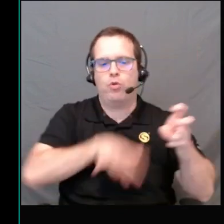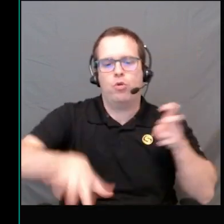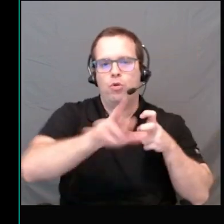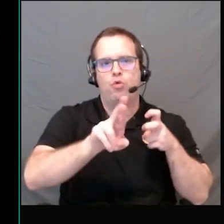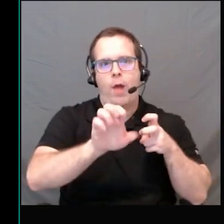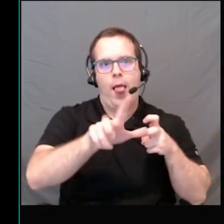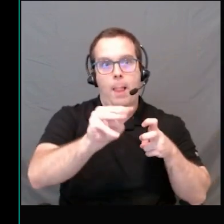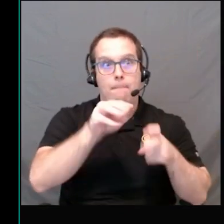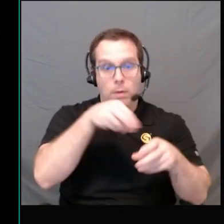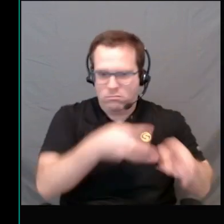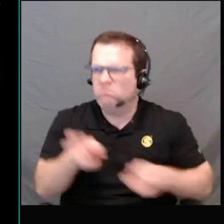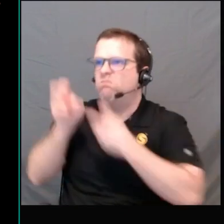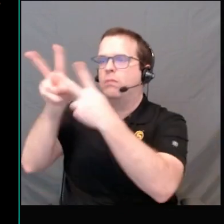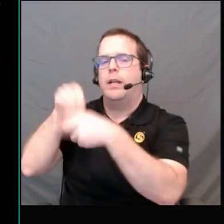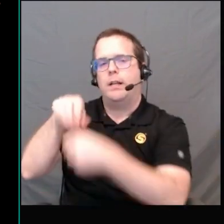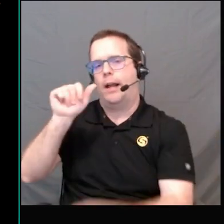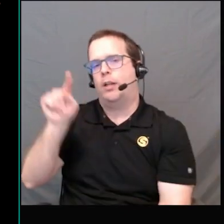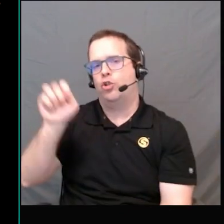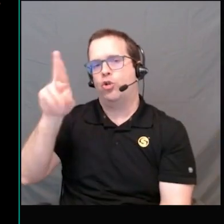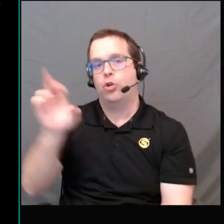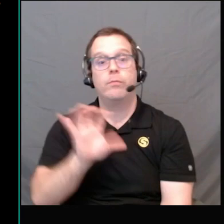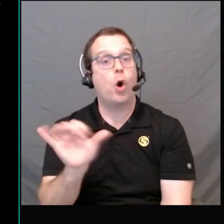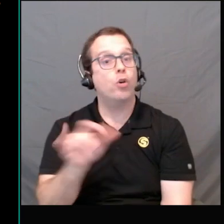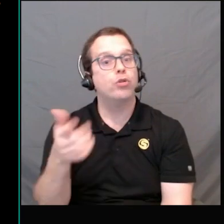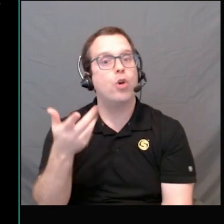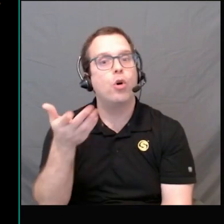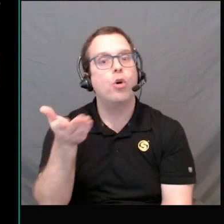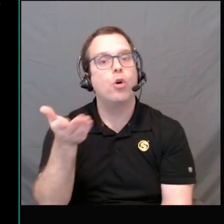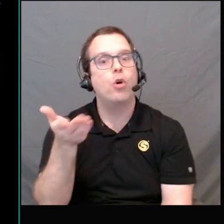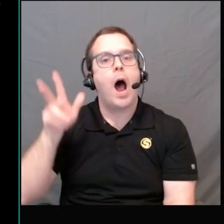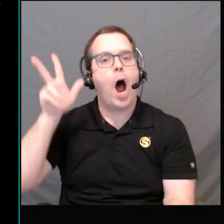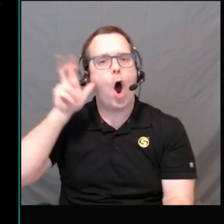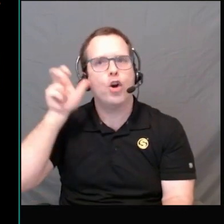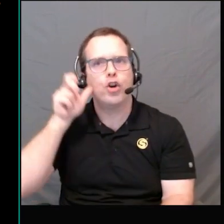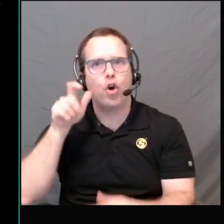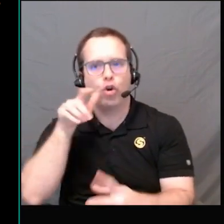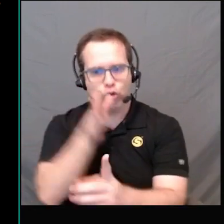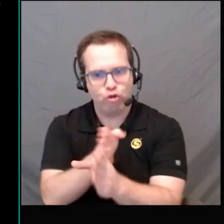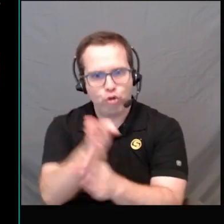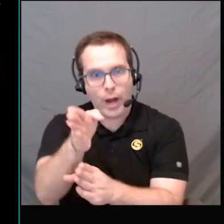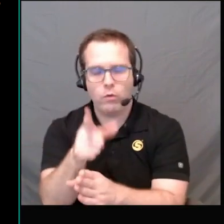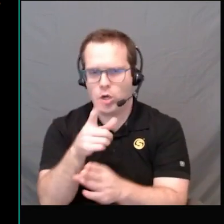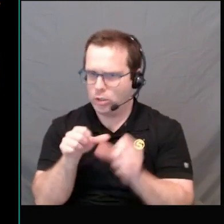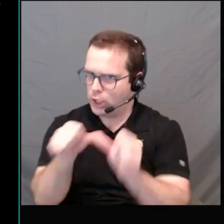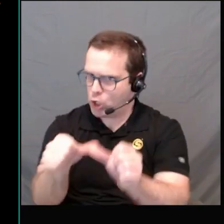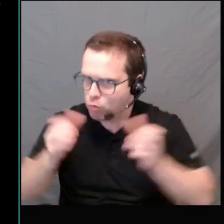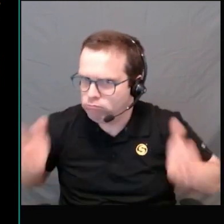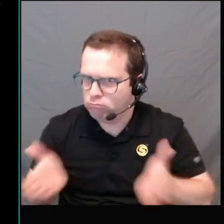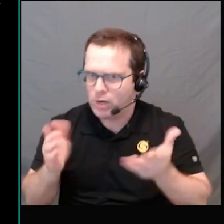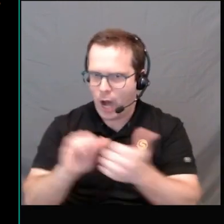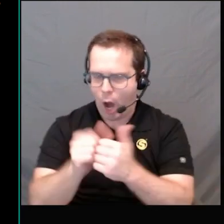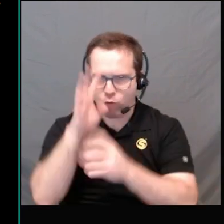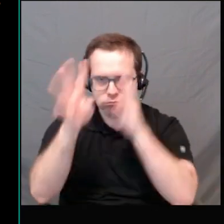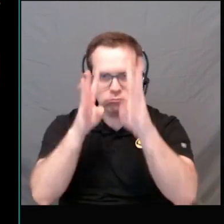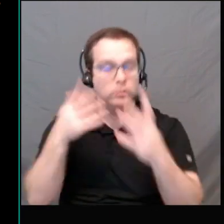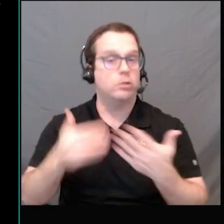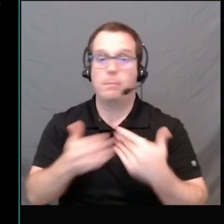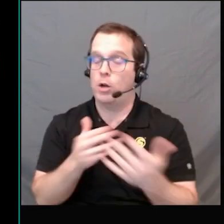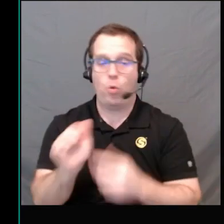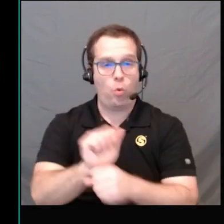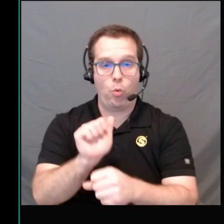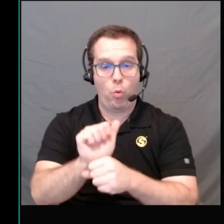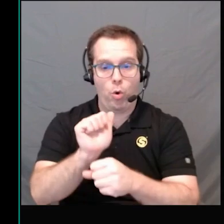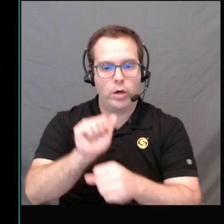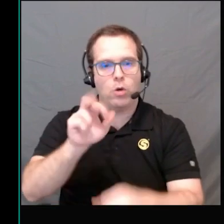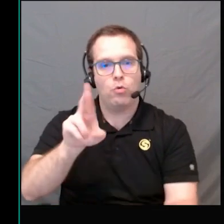graphics track and the audio track, because both are examples of how we're all continuing to push forward with innovation despite being remote. For